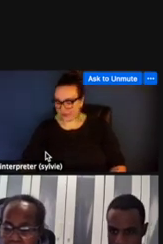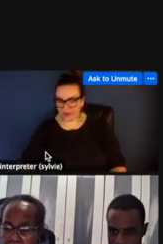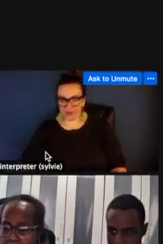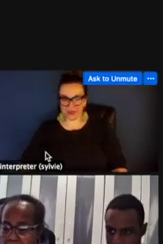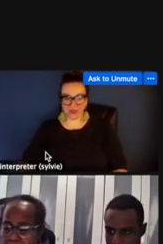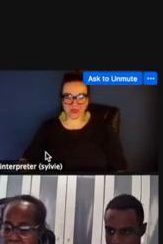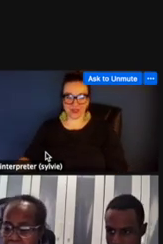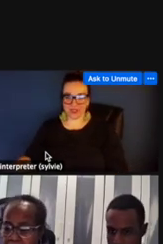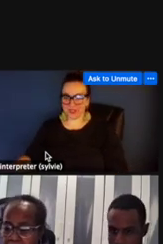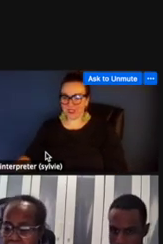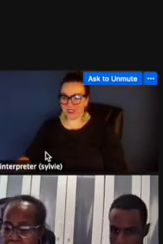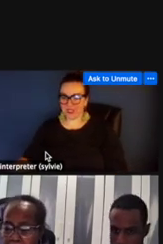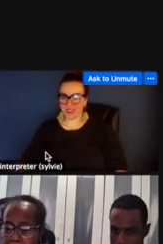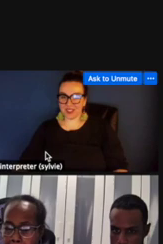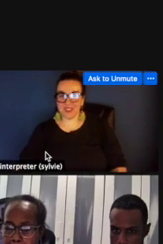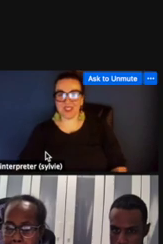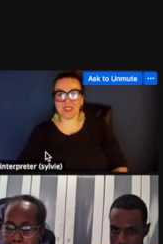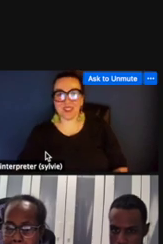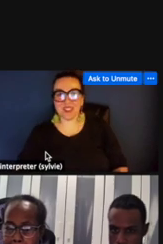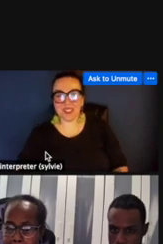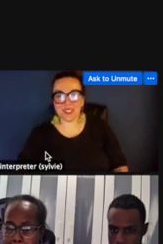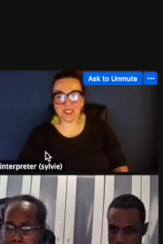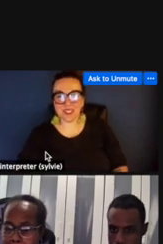Okay. Trinidad.